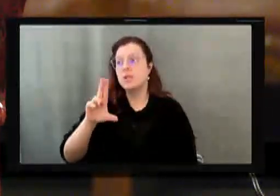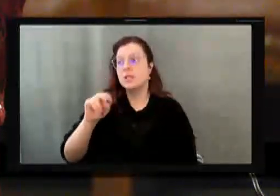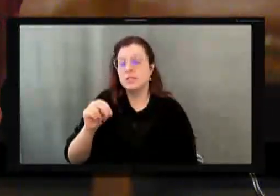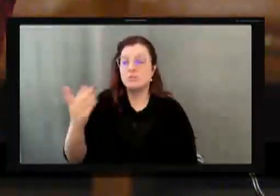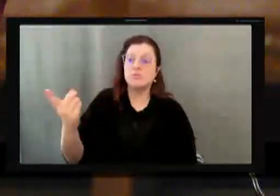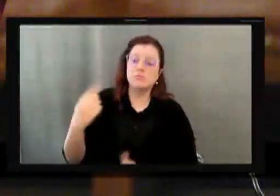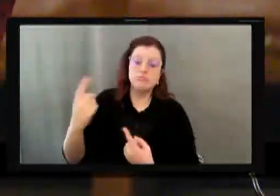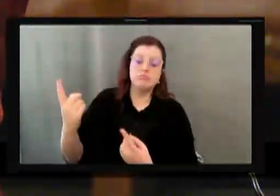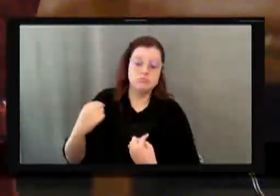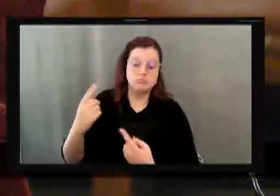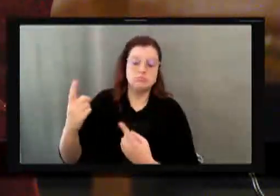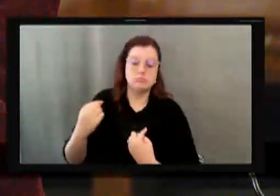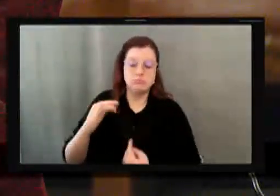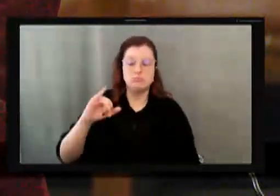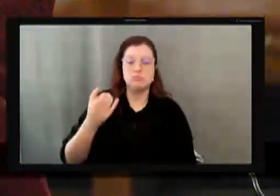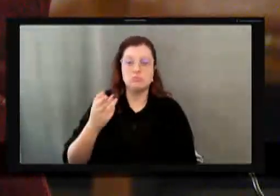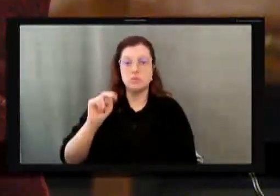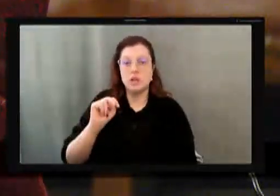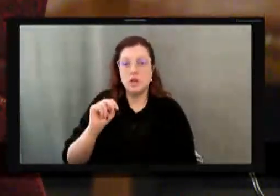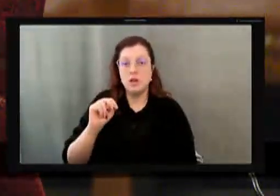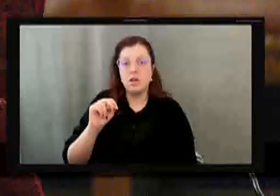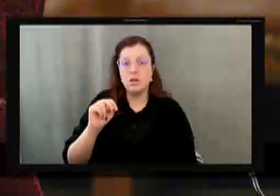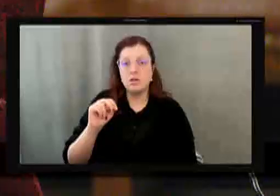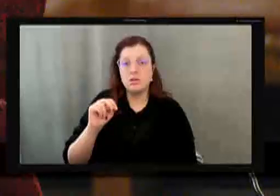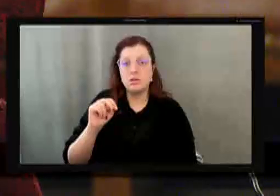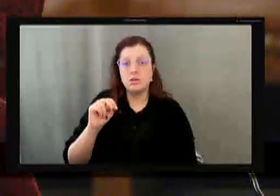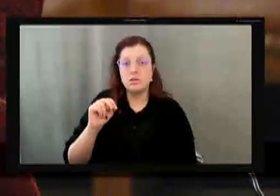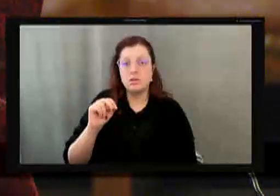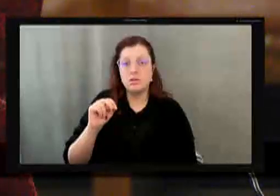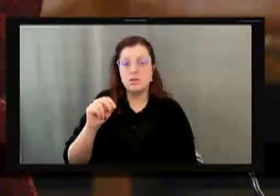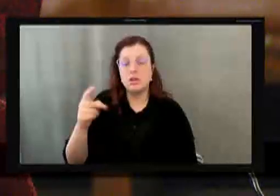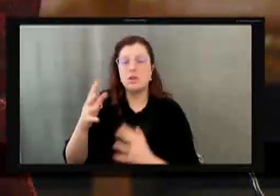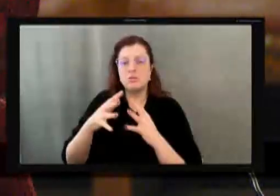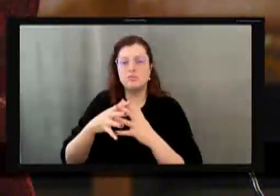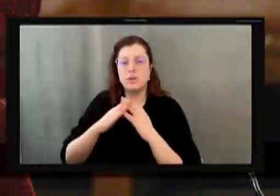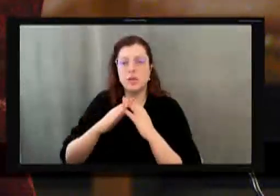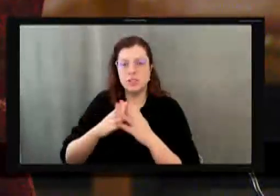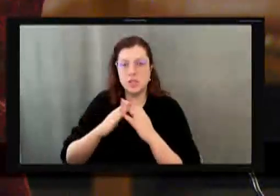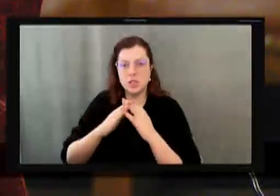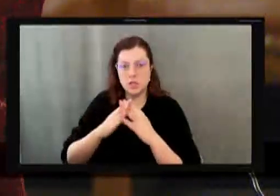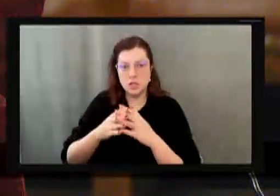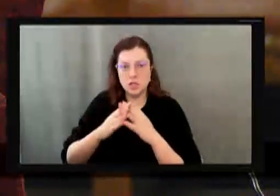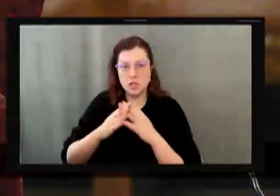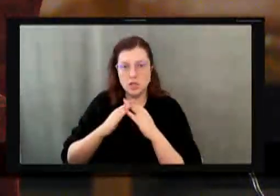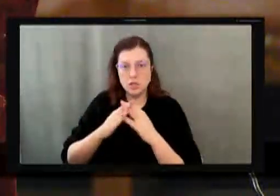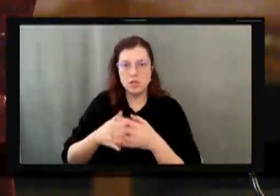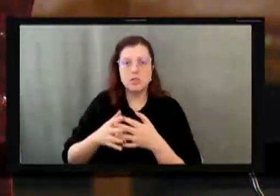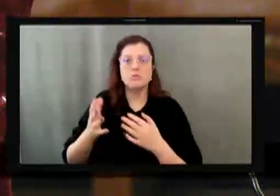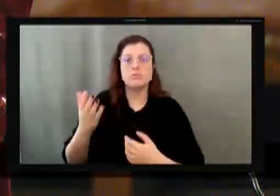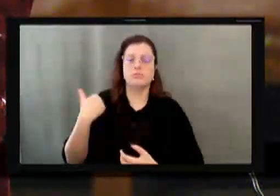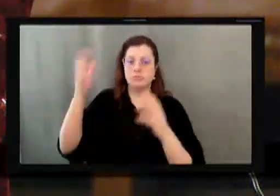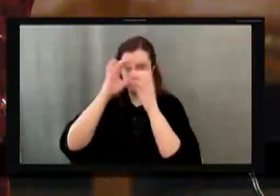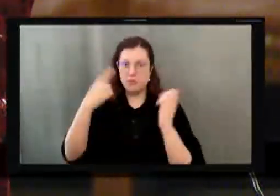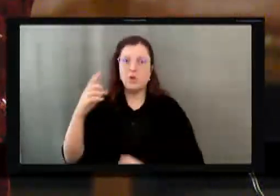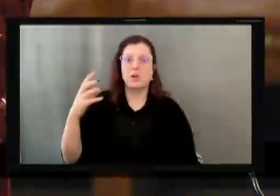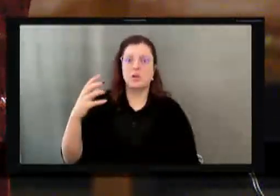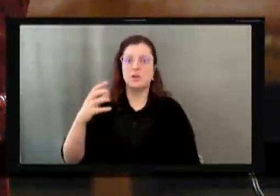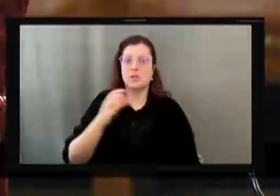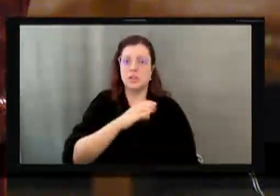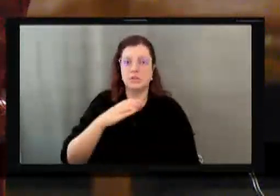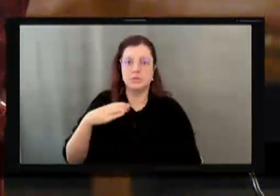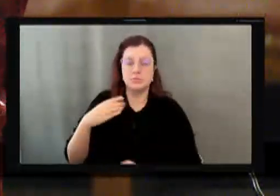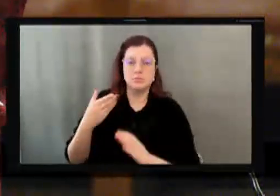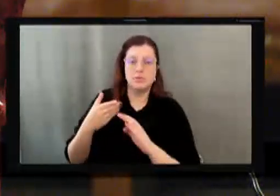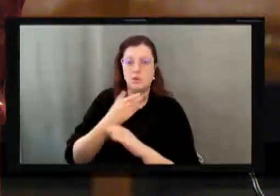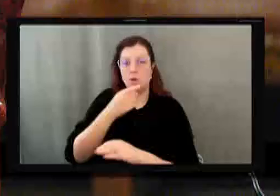John DeFazio, the little wrestler that had been the president of council, when he walked out before he died,